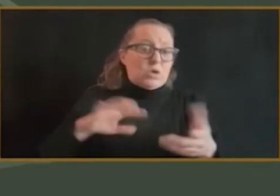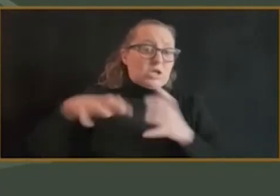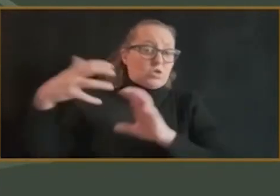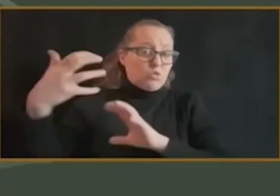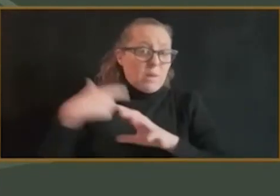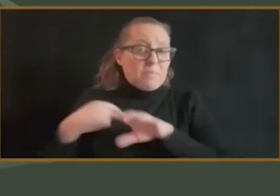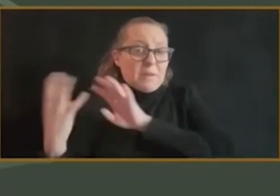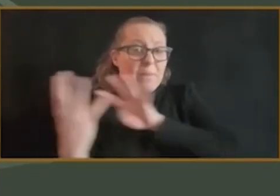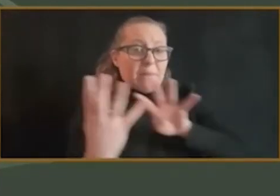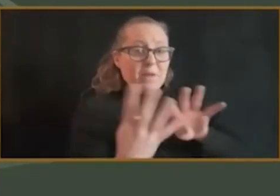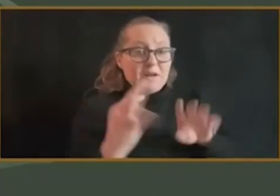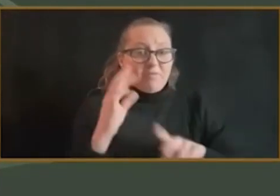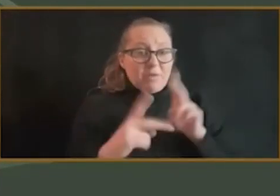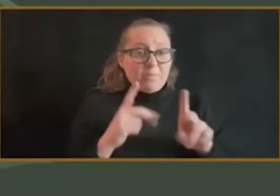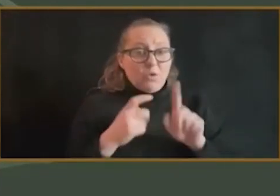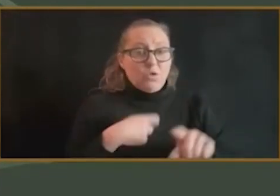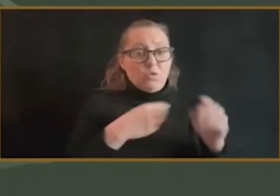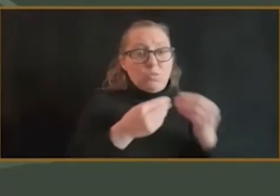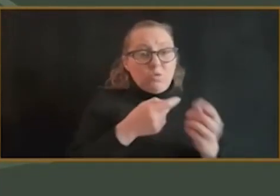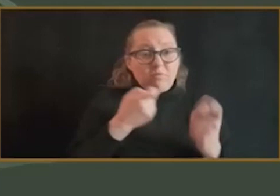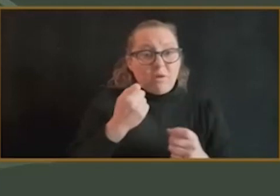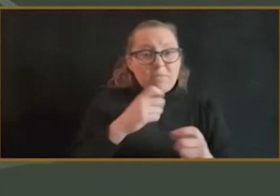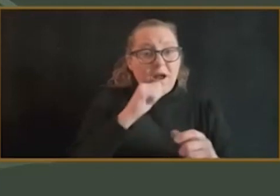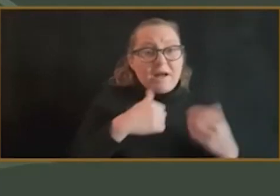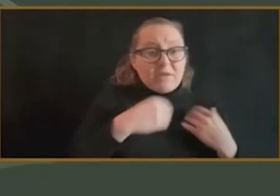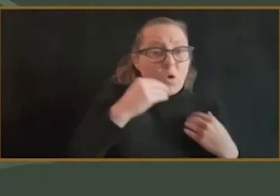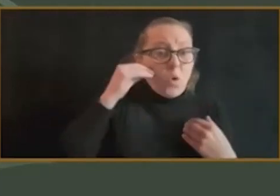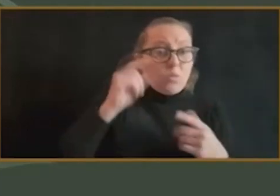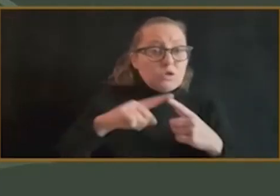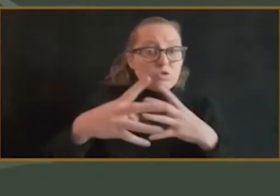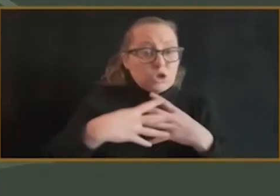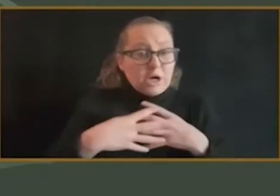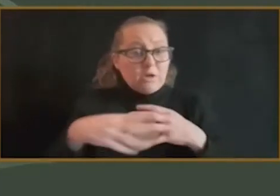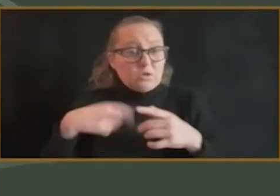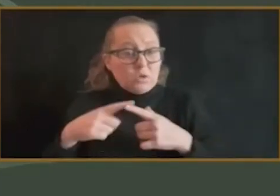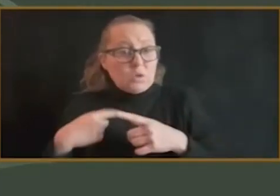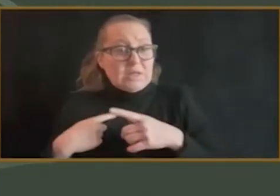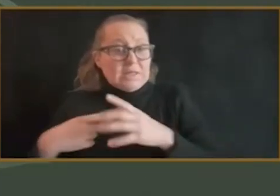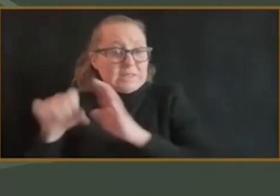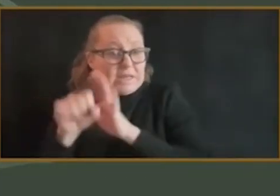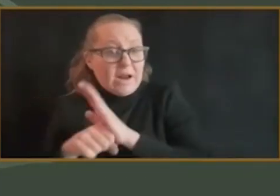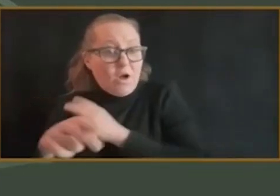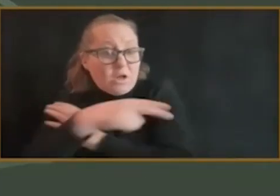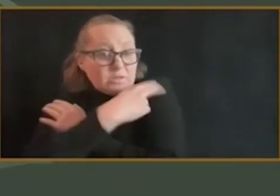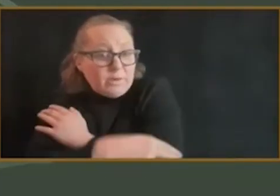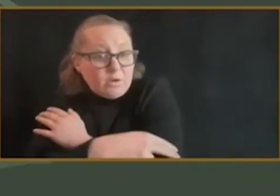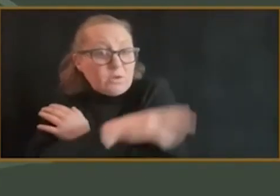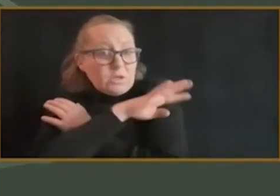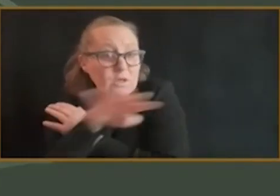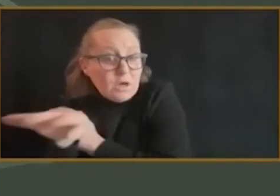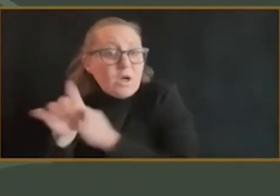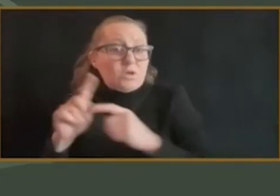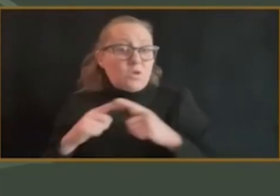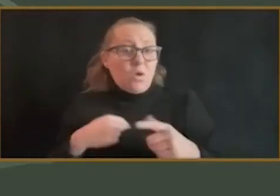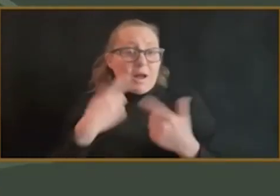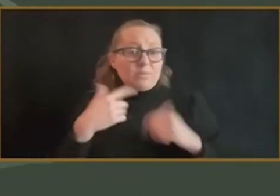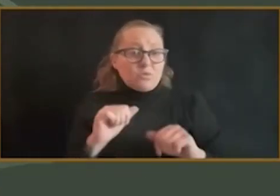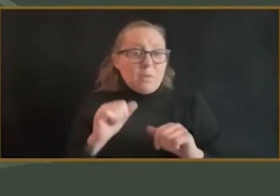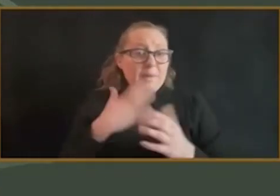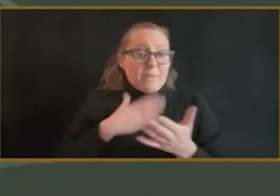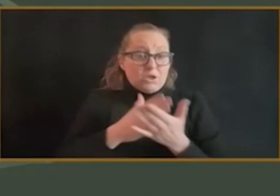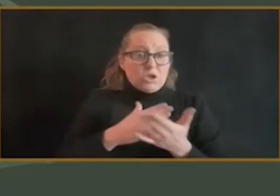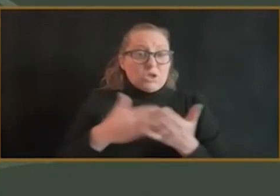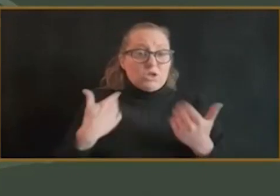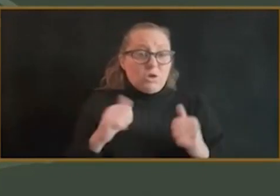homelessness to jail or the state hospital. My budget aims to do this by increasing local residential treatment